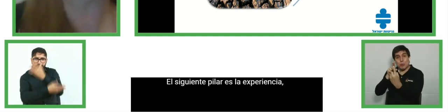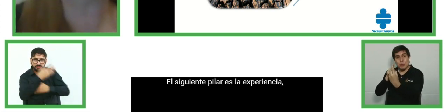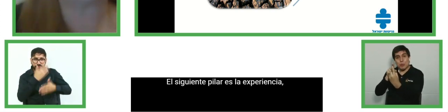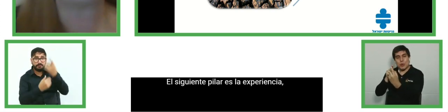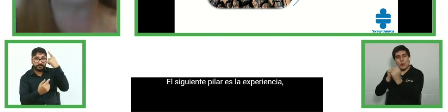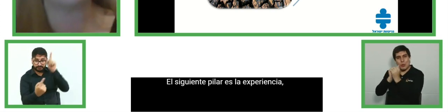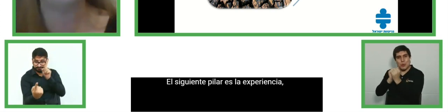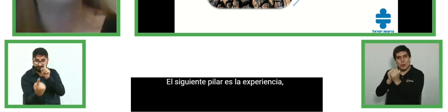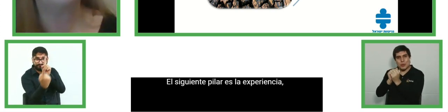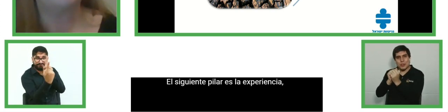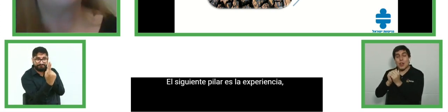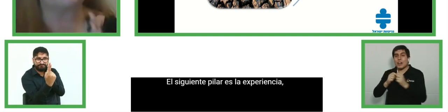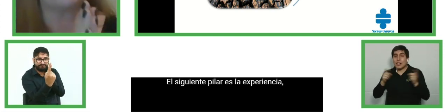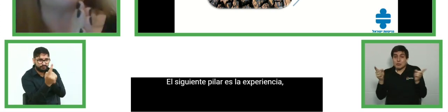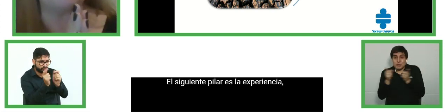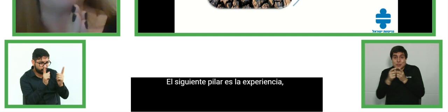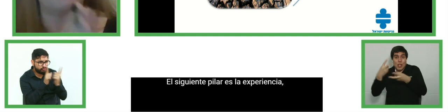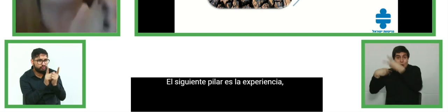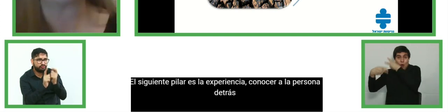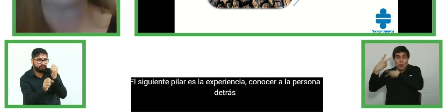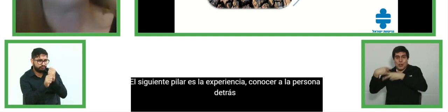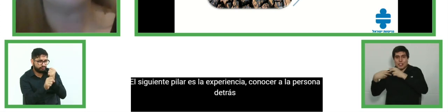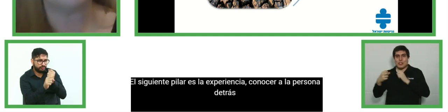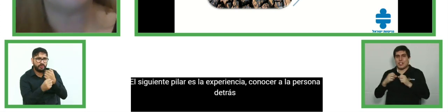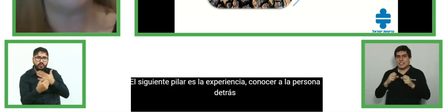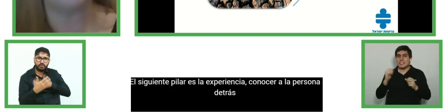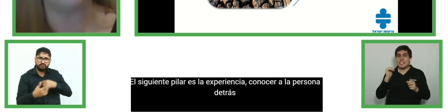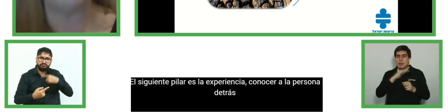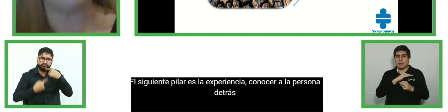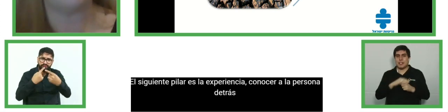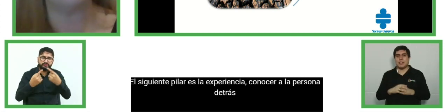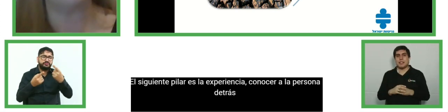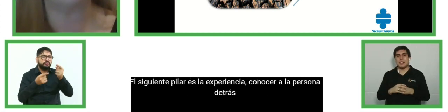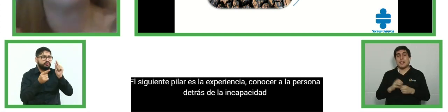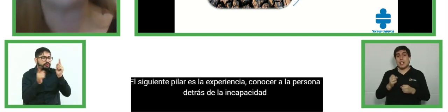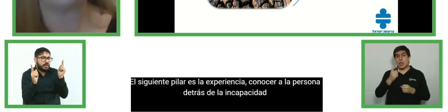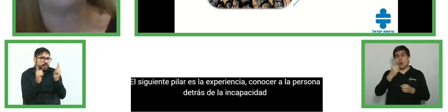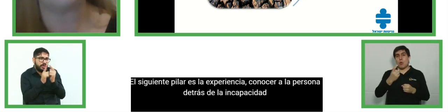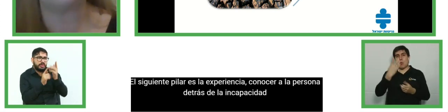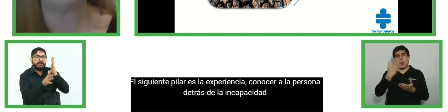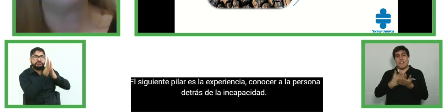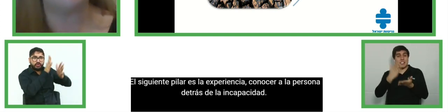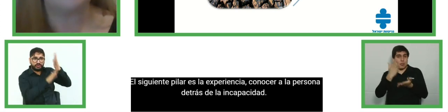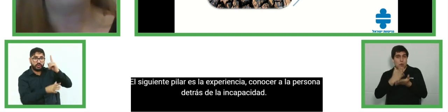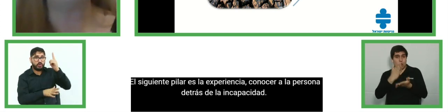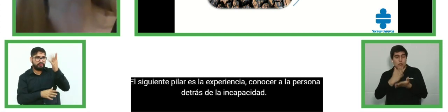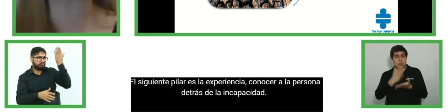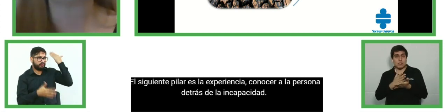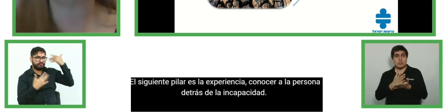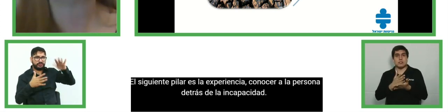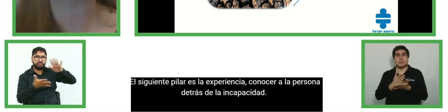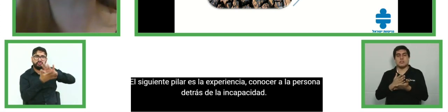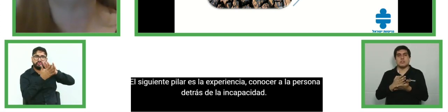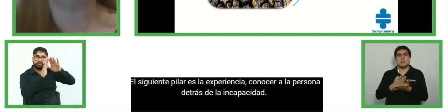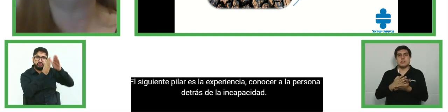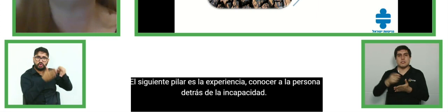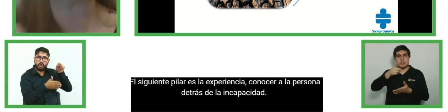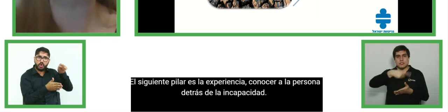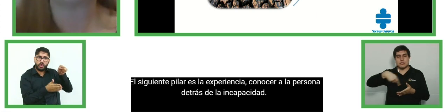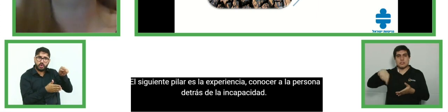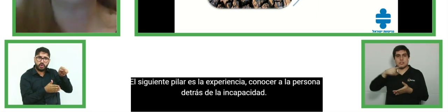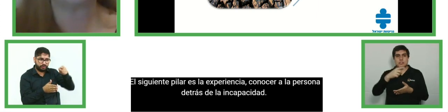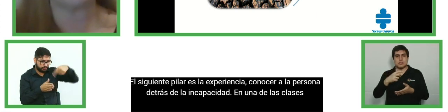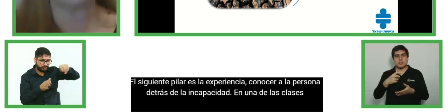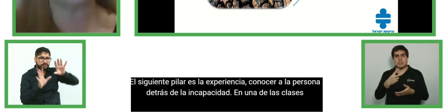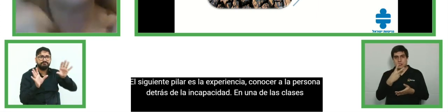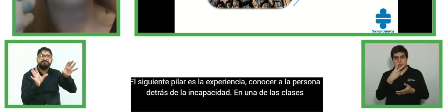classes that we did this activity, we saw that there was a blind instructor that really enabled the kids to